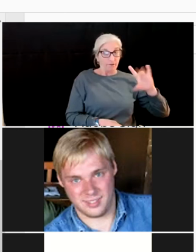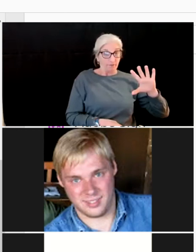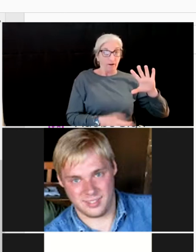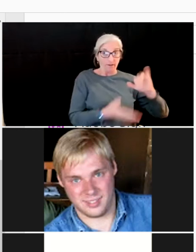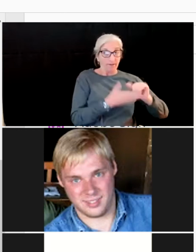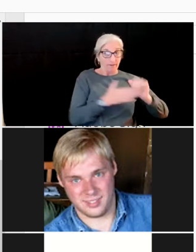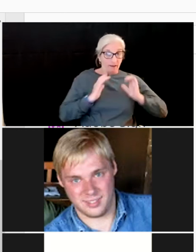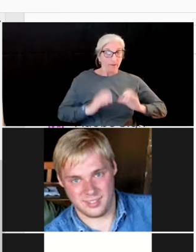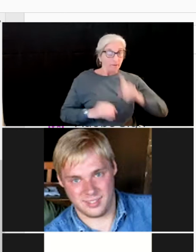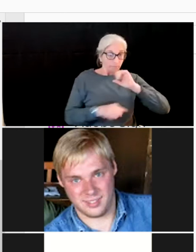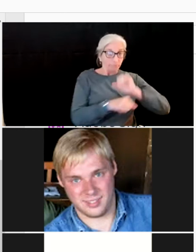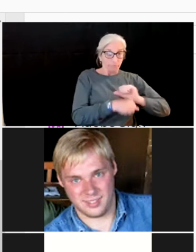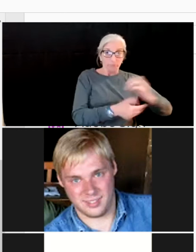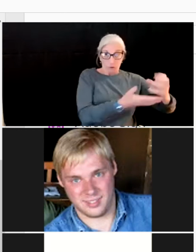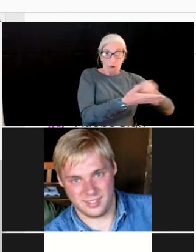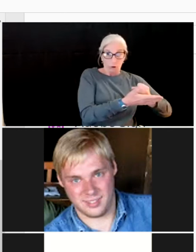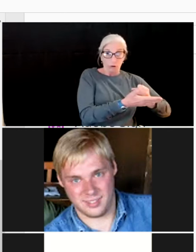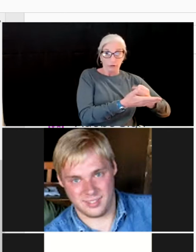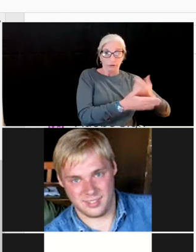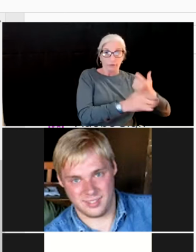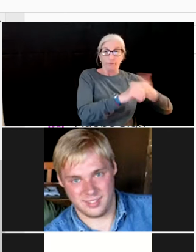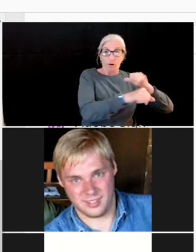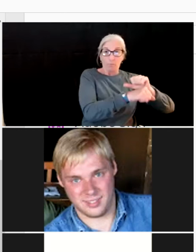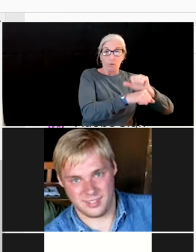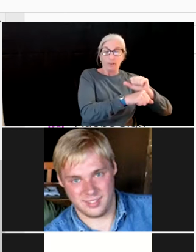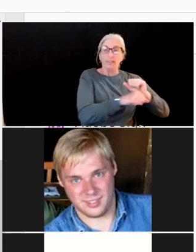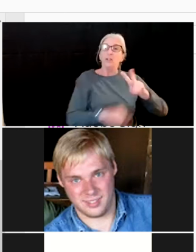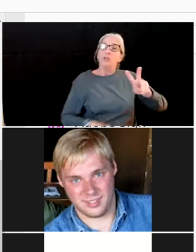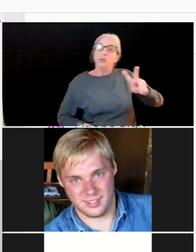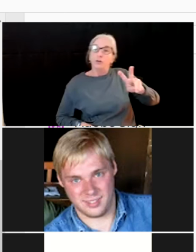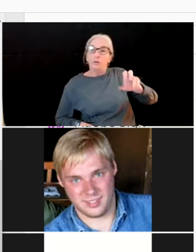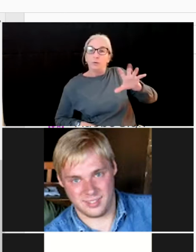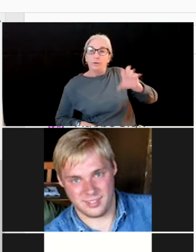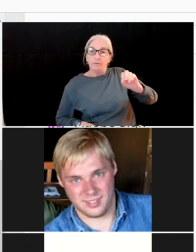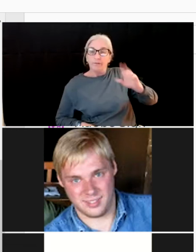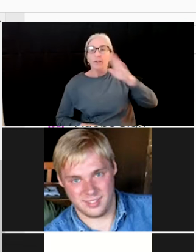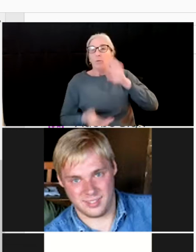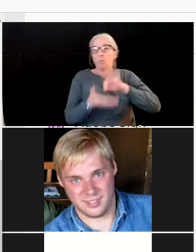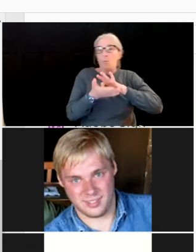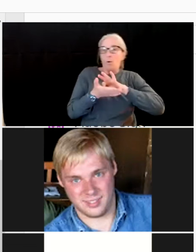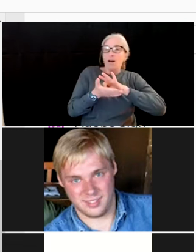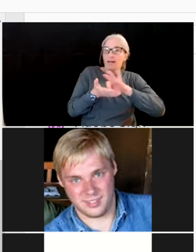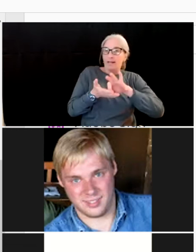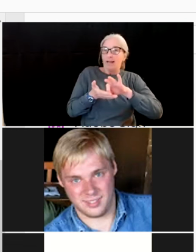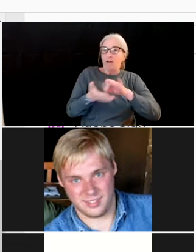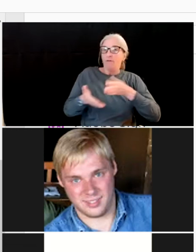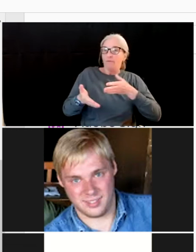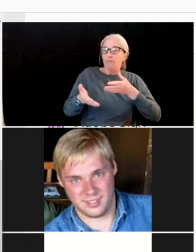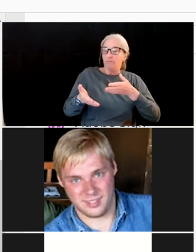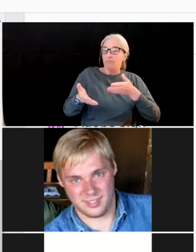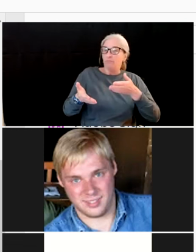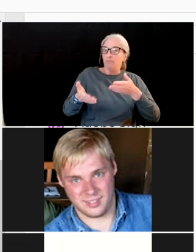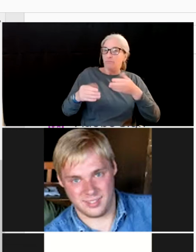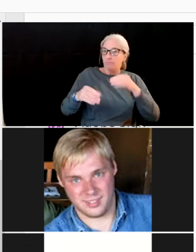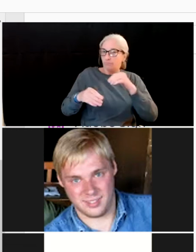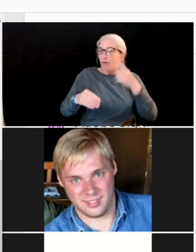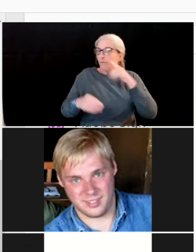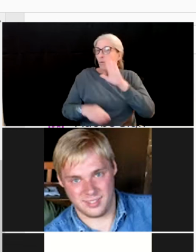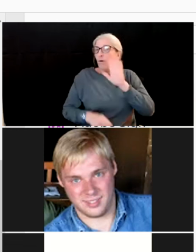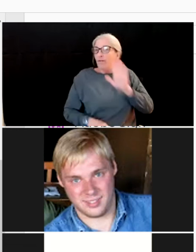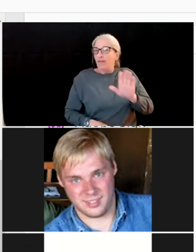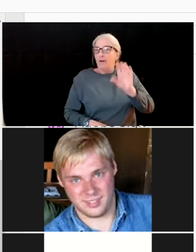in their job, only $250 of it is going to count against their SSI check. All right. So Social Security does